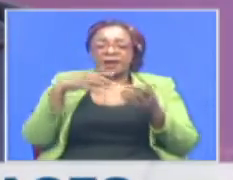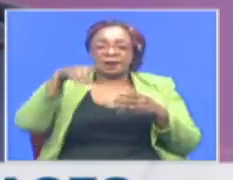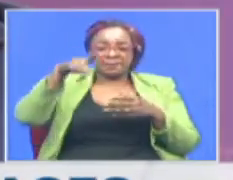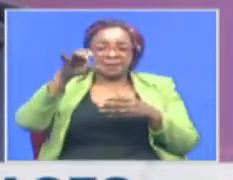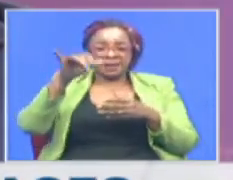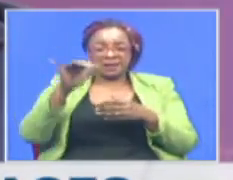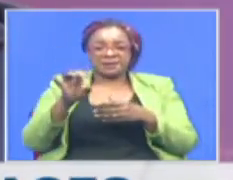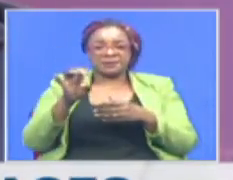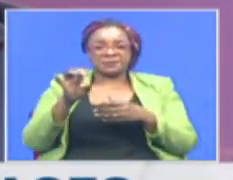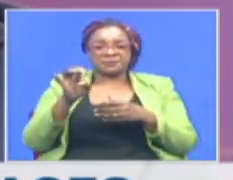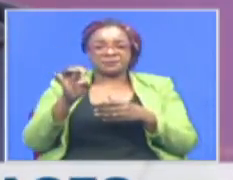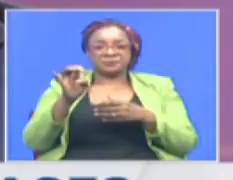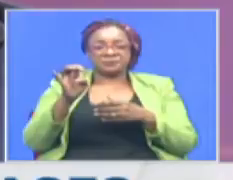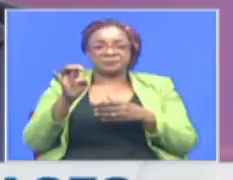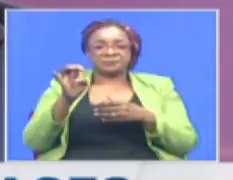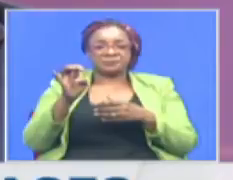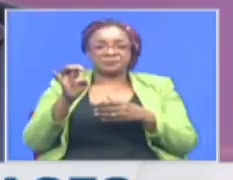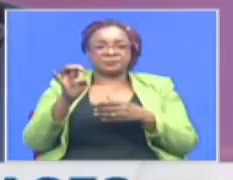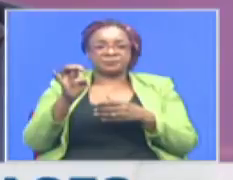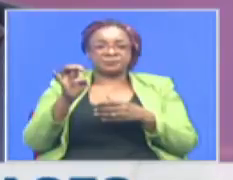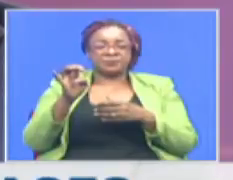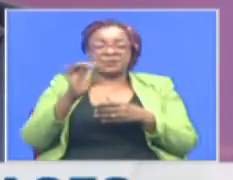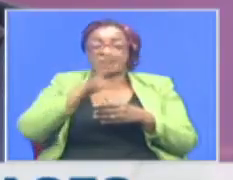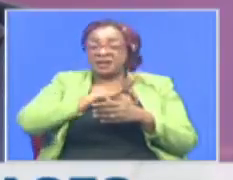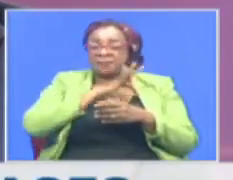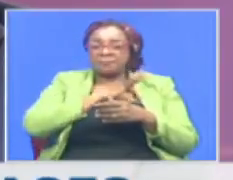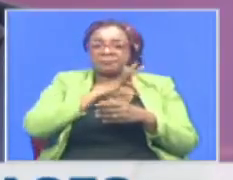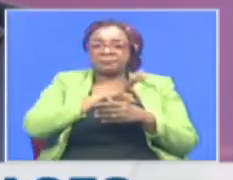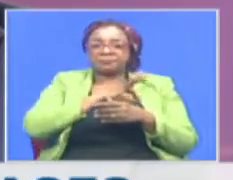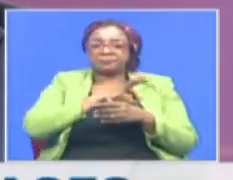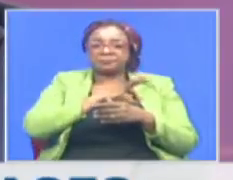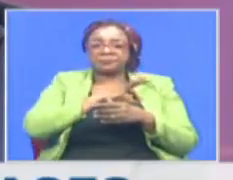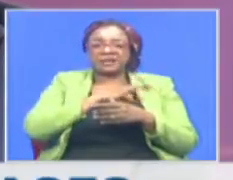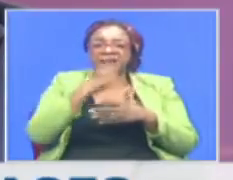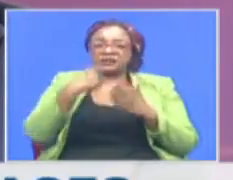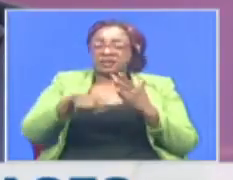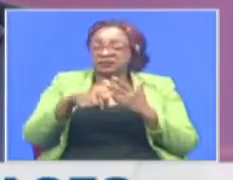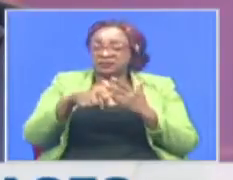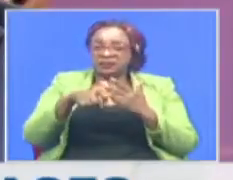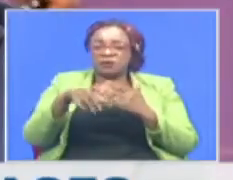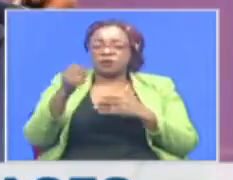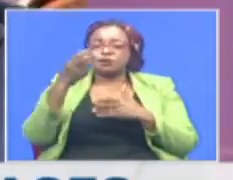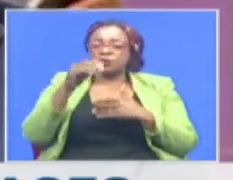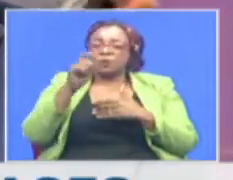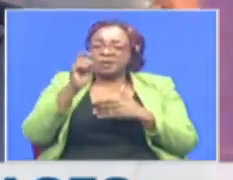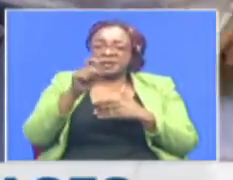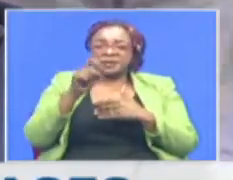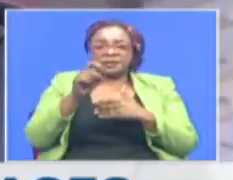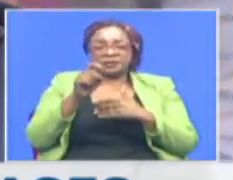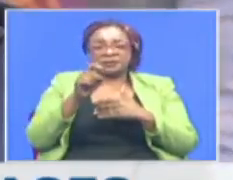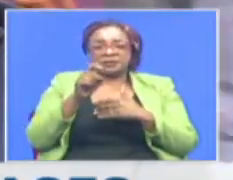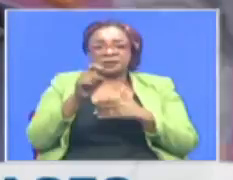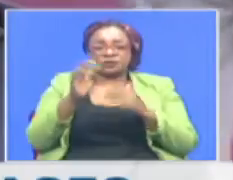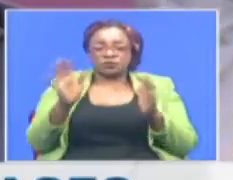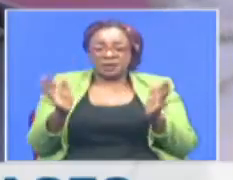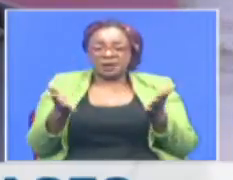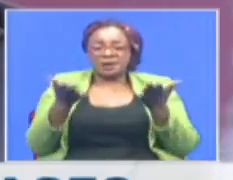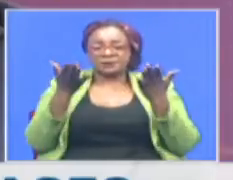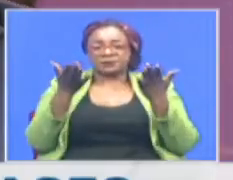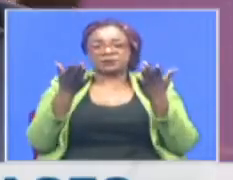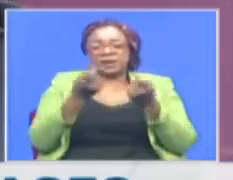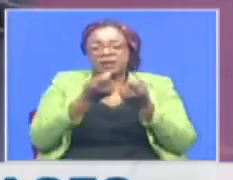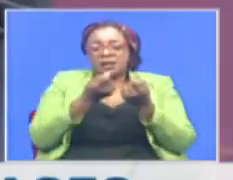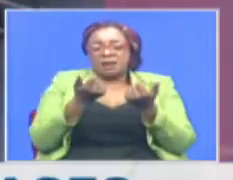being taxed, their income at payroll is being taxed. So we need to enhance a little bit